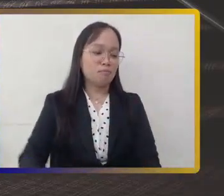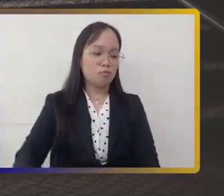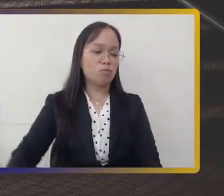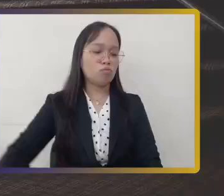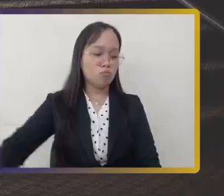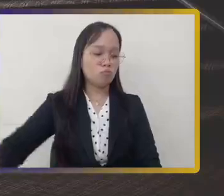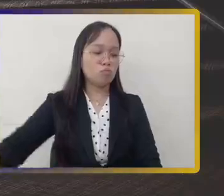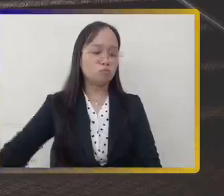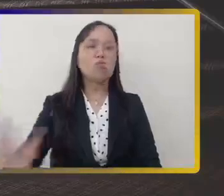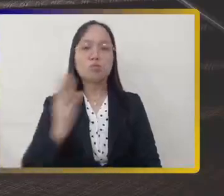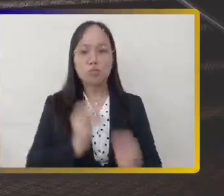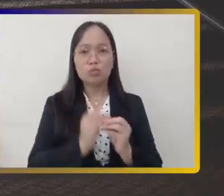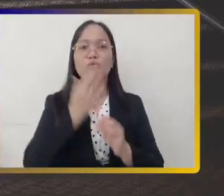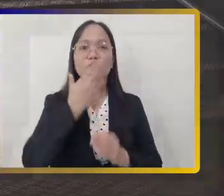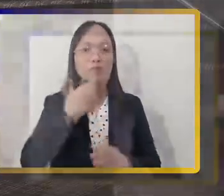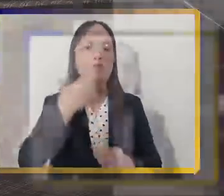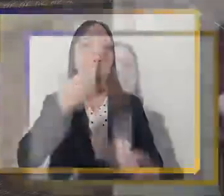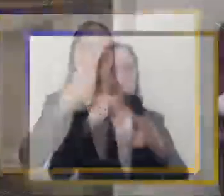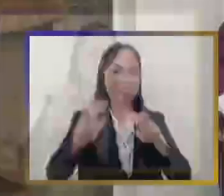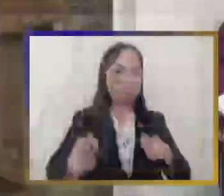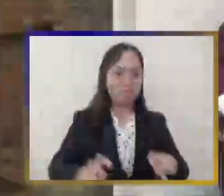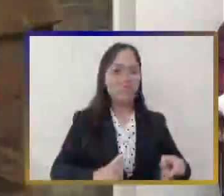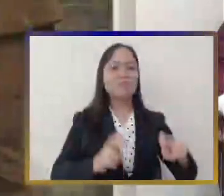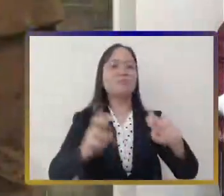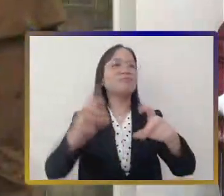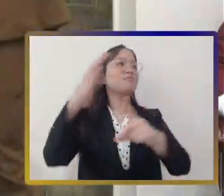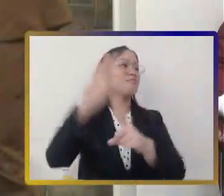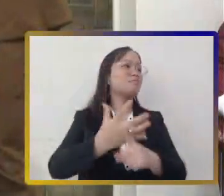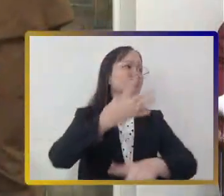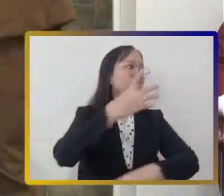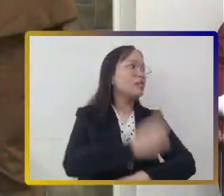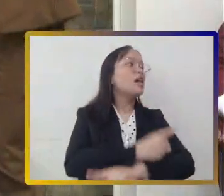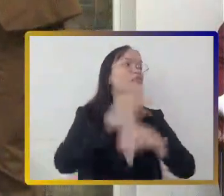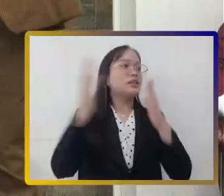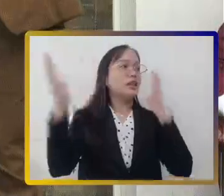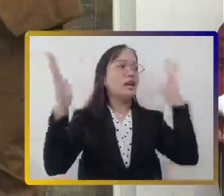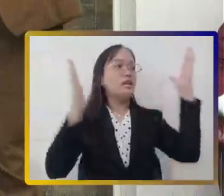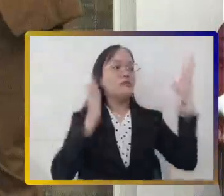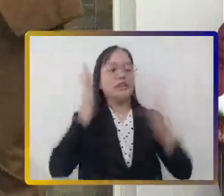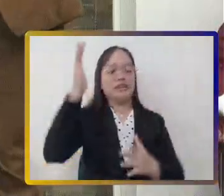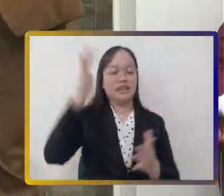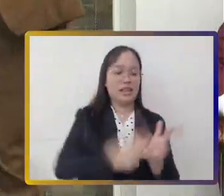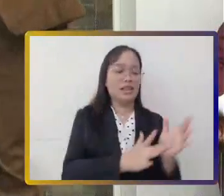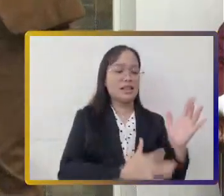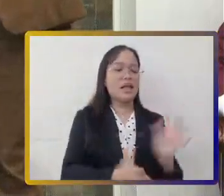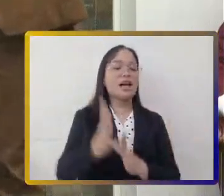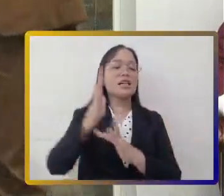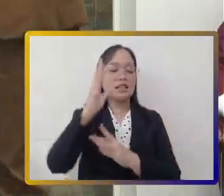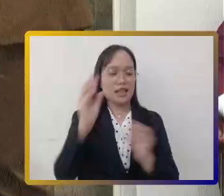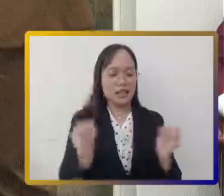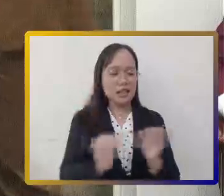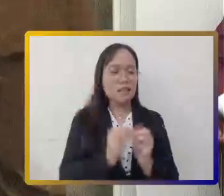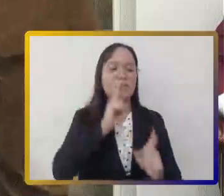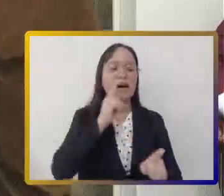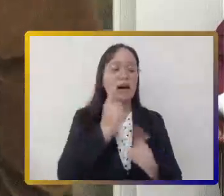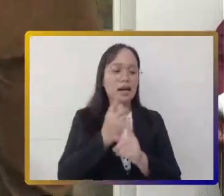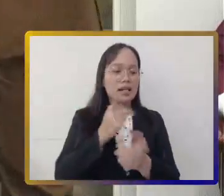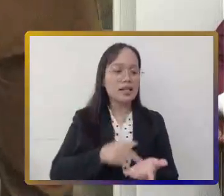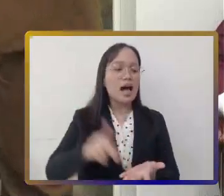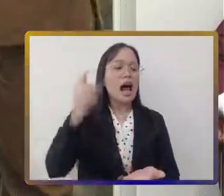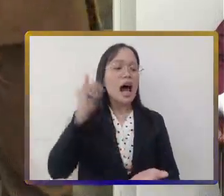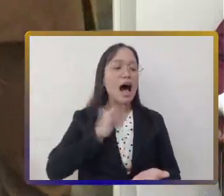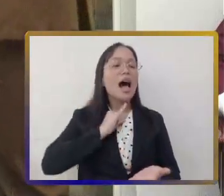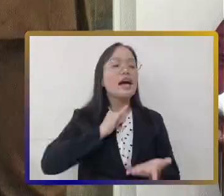by. Sweeter gets the journey every day. Serving Jesus really